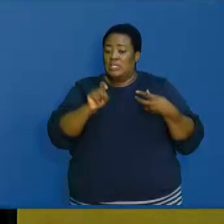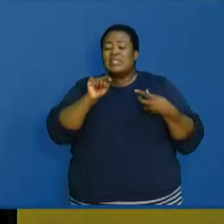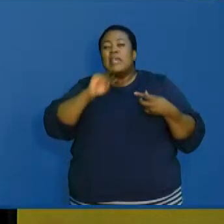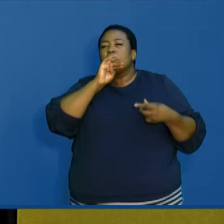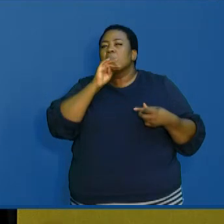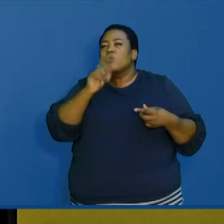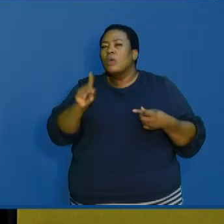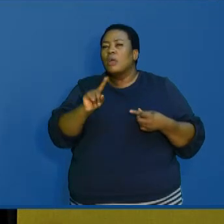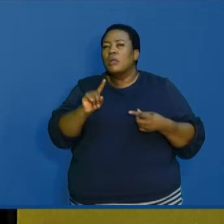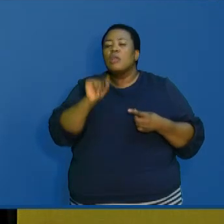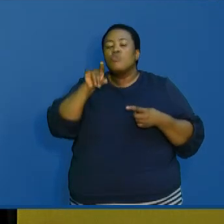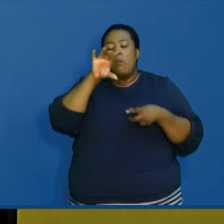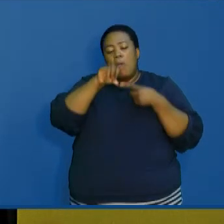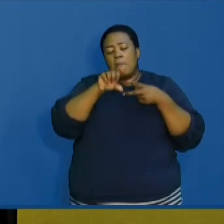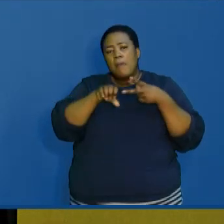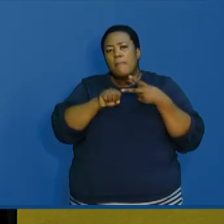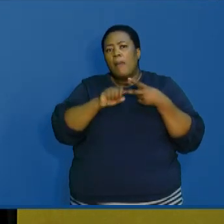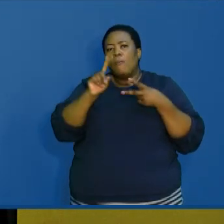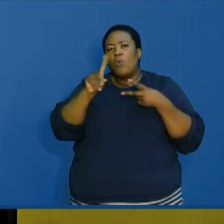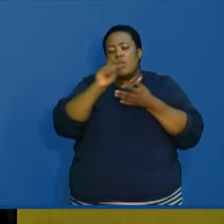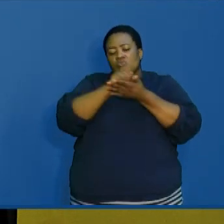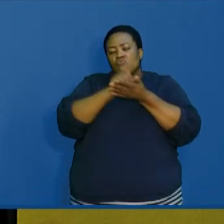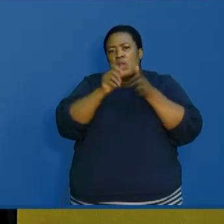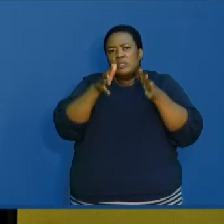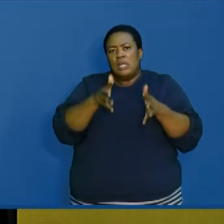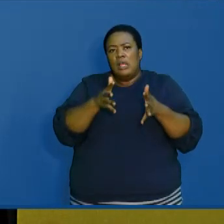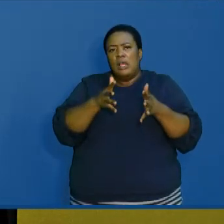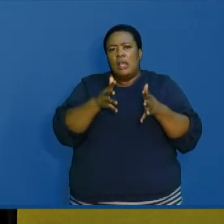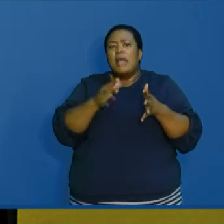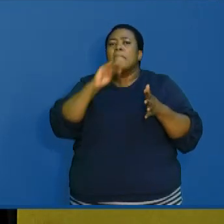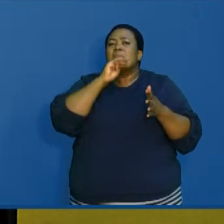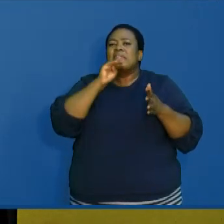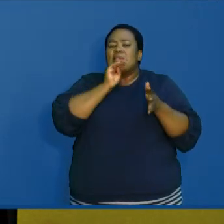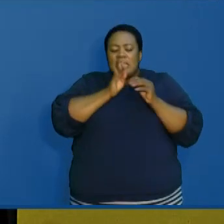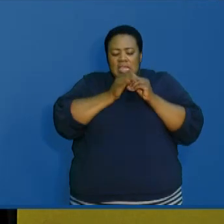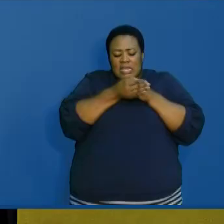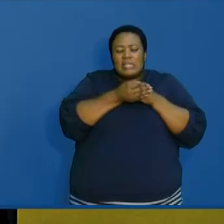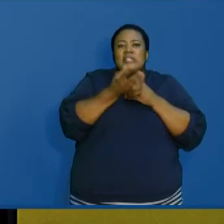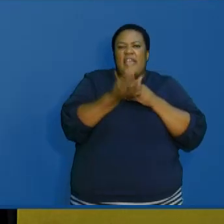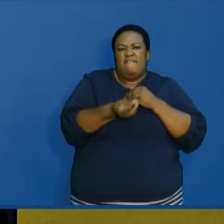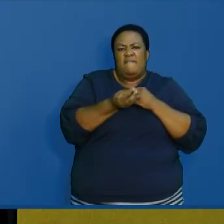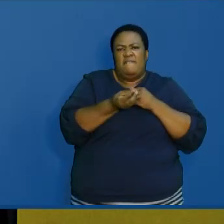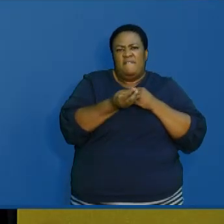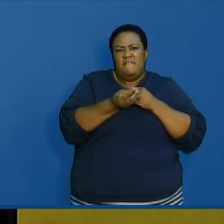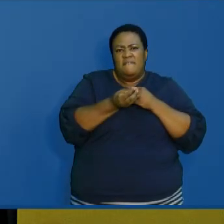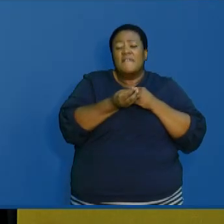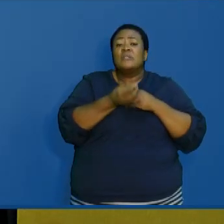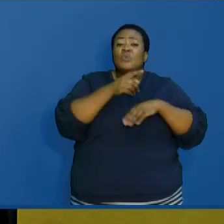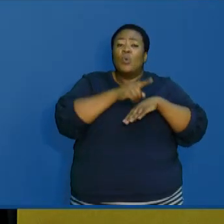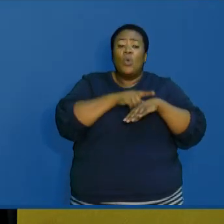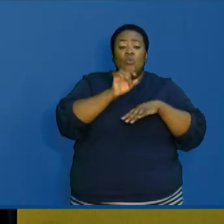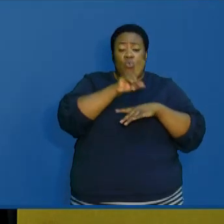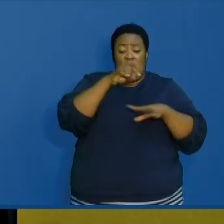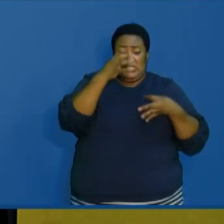basically, you will find that the writer has somehow hidden meaning in the extract. So when the examiner asks